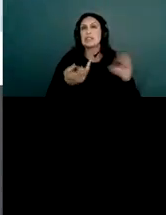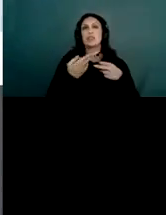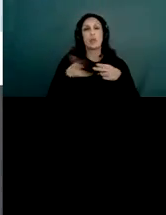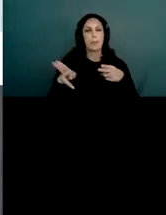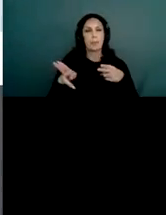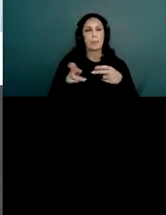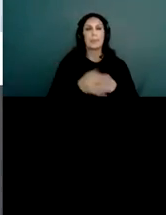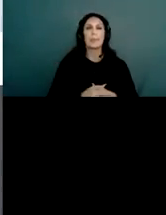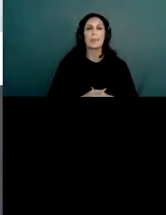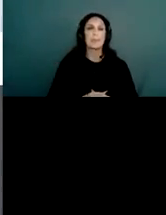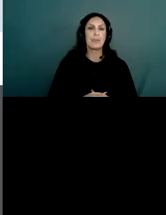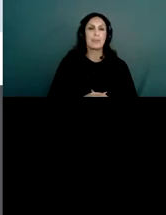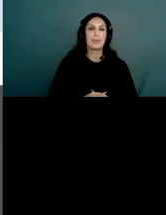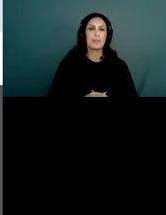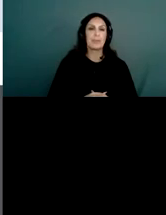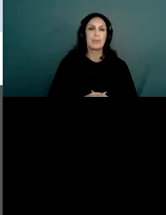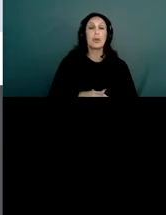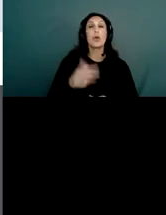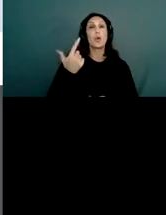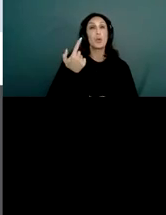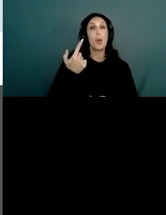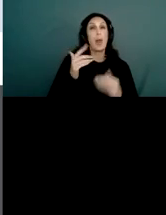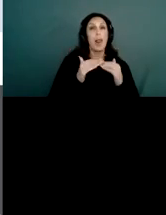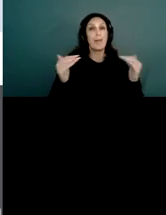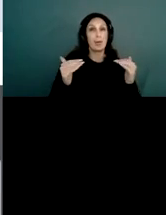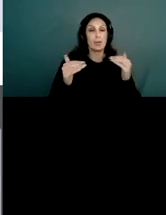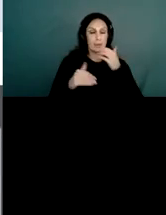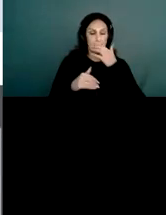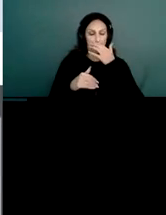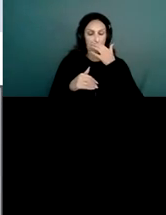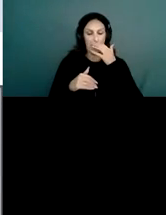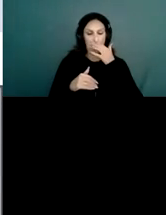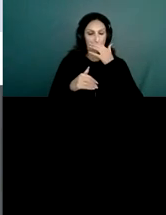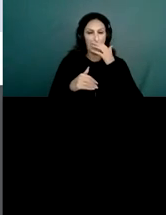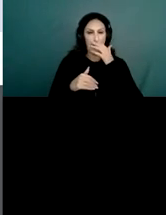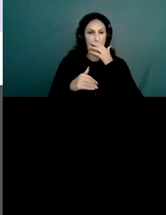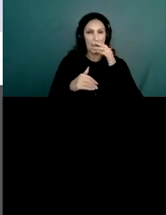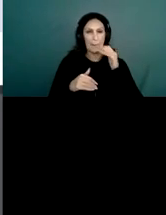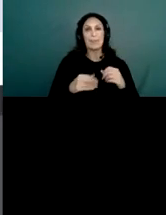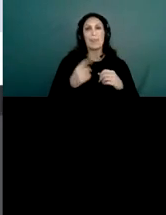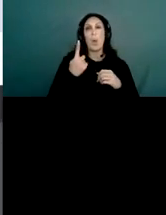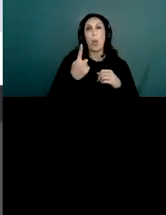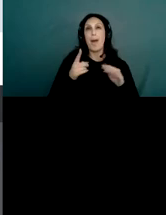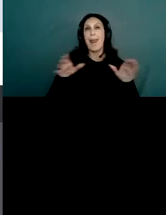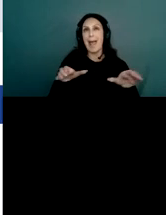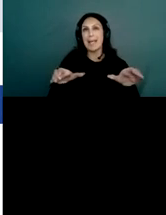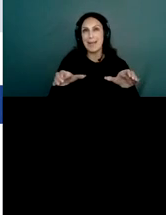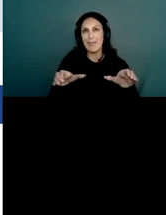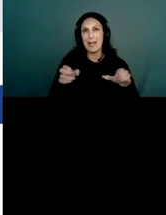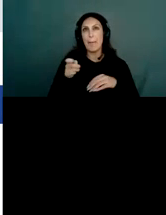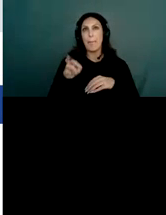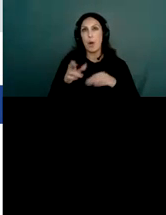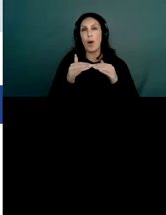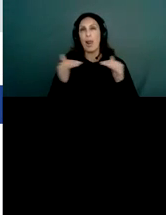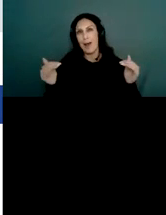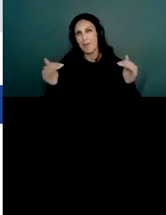So it has all 21 levels, and it looks like 1 activity per level.